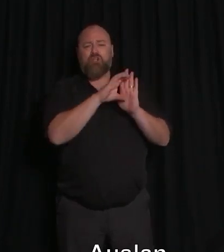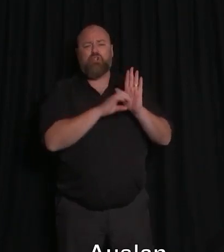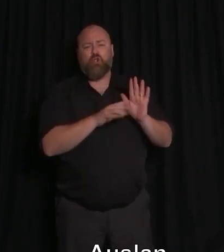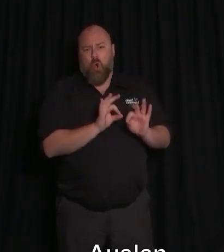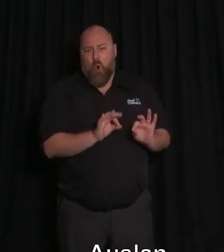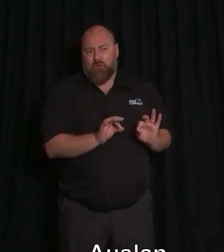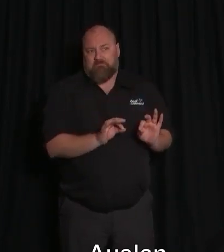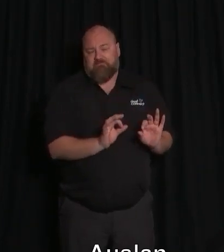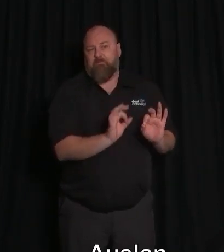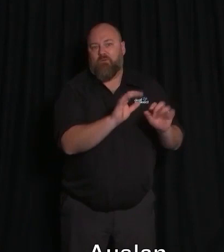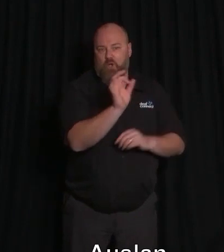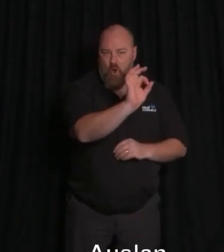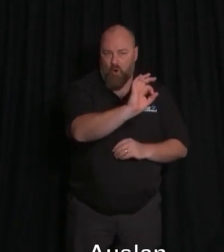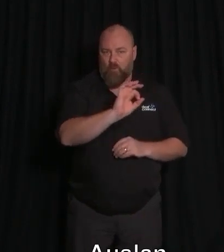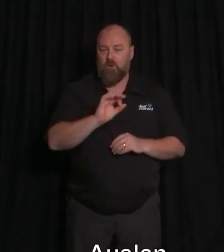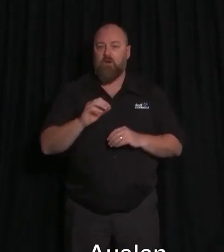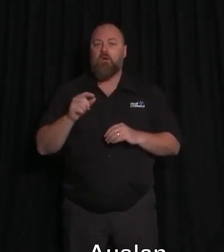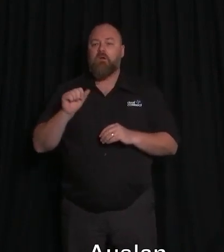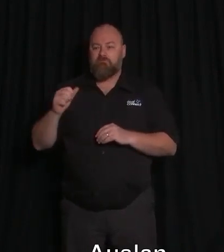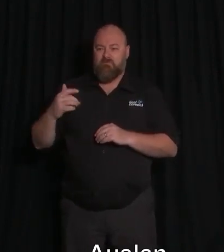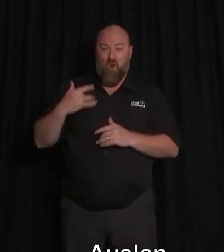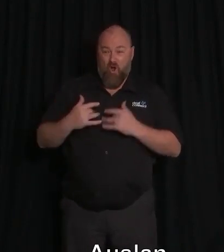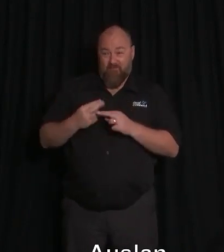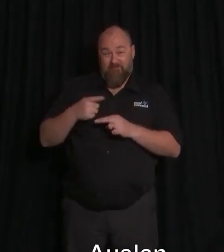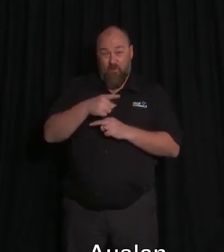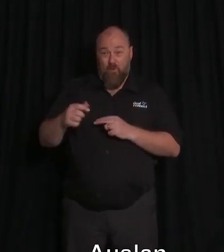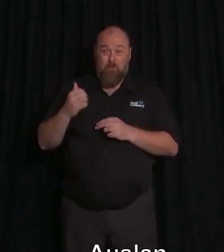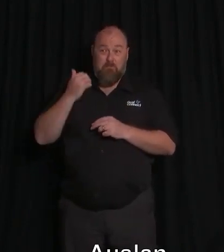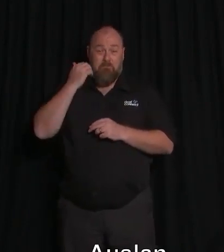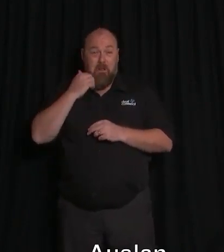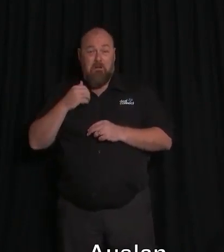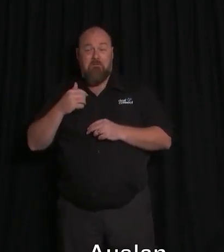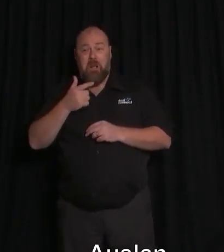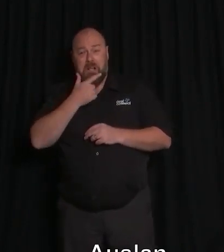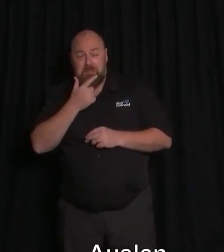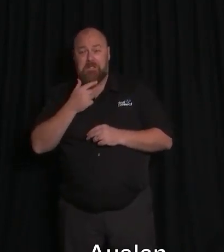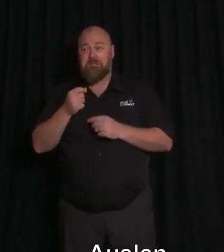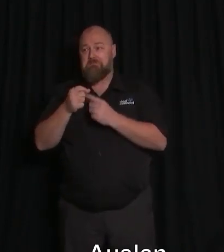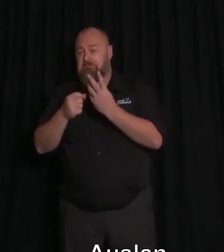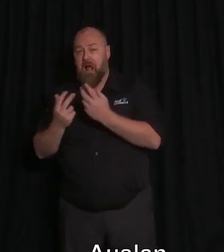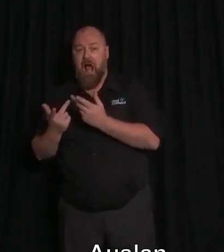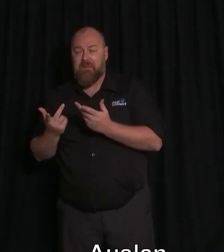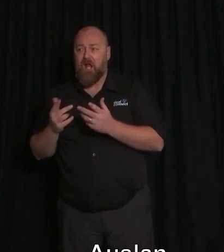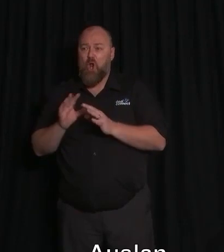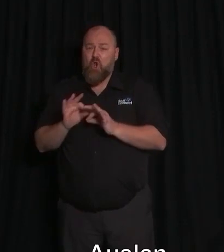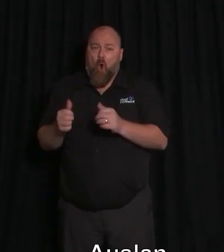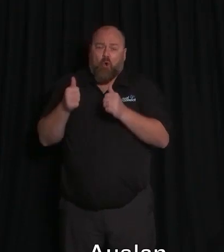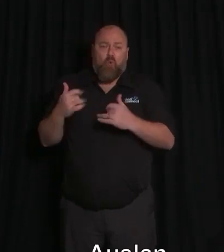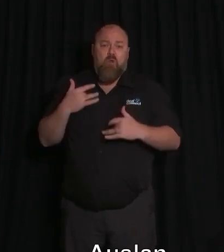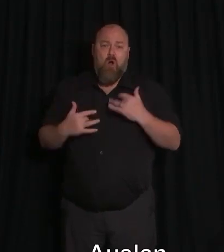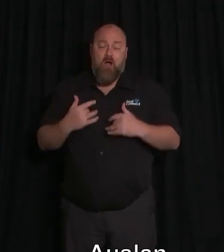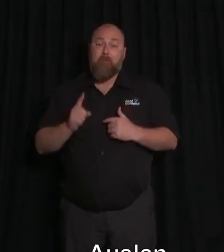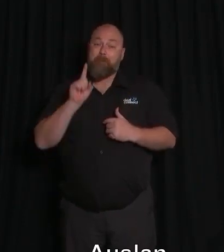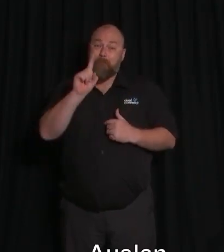for especially black lesbians are perilous, but the fact of our